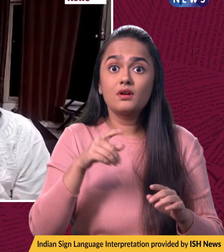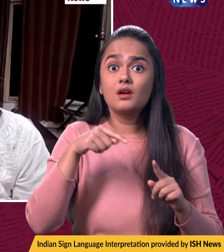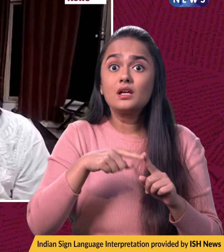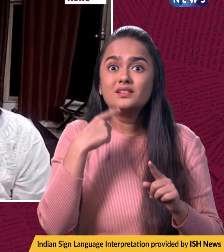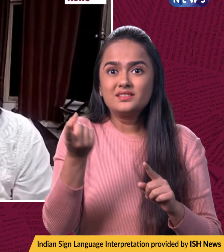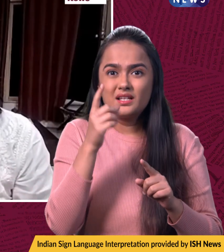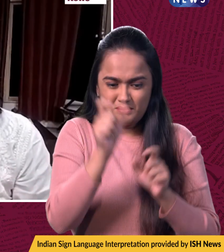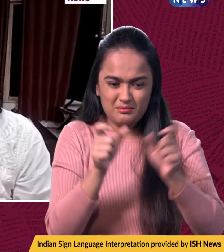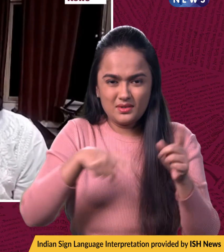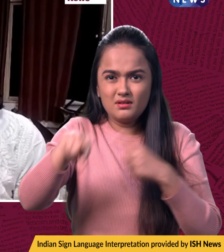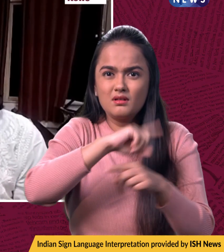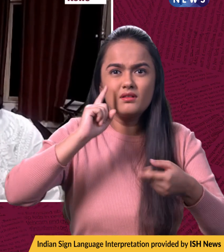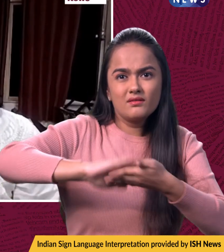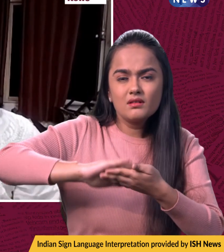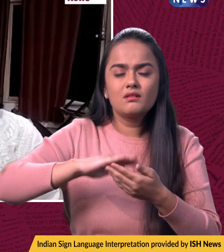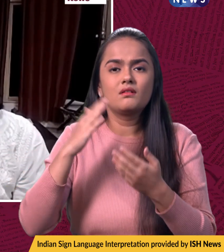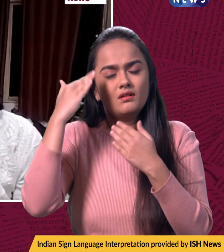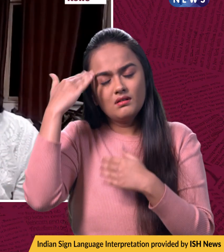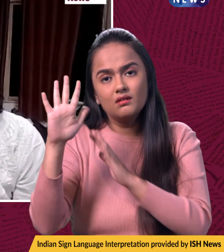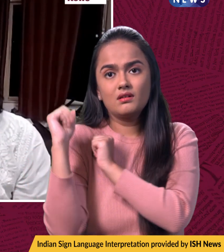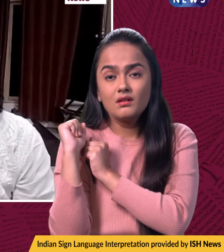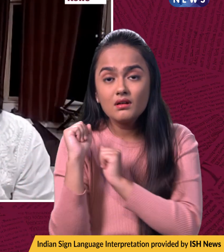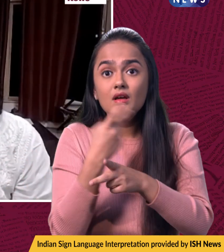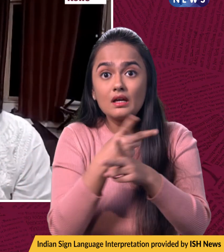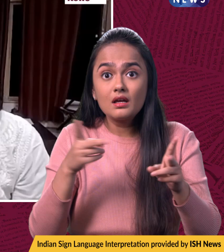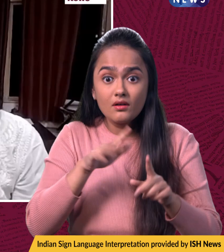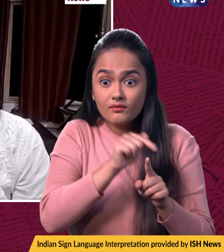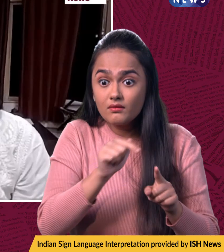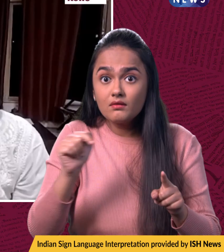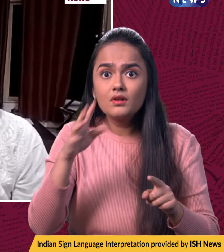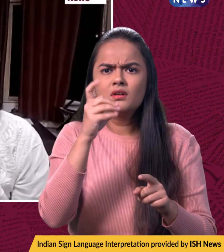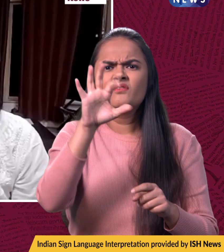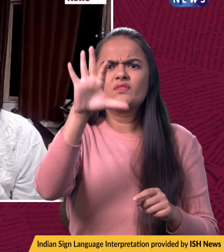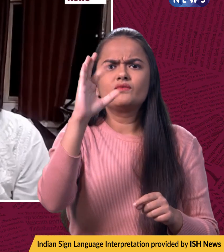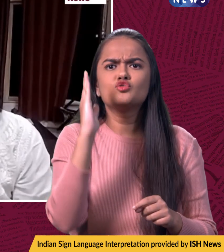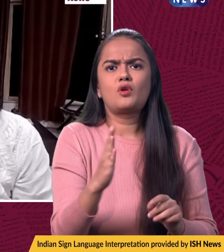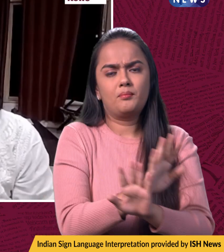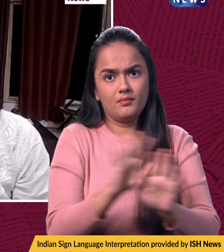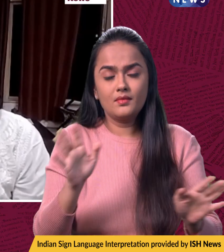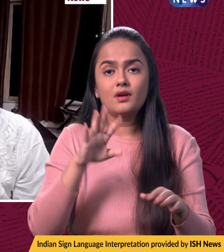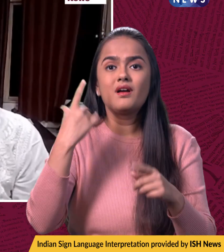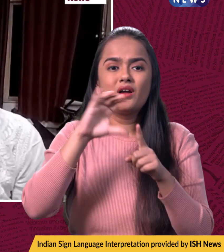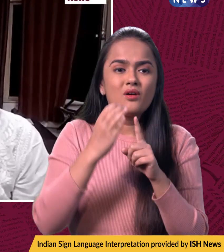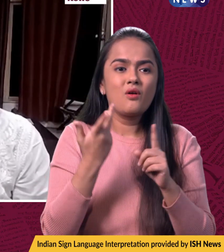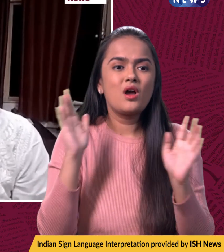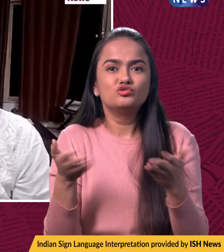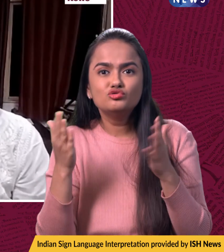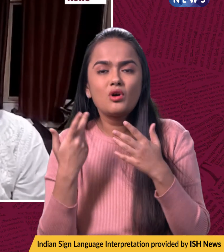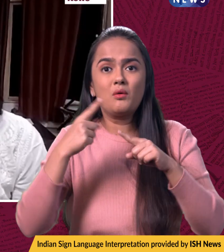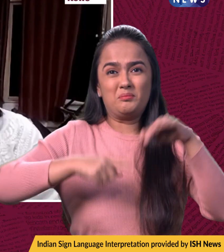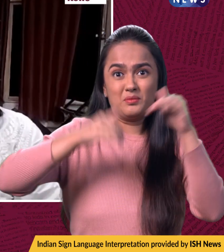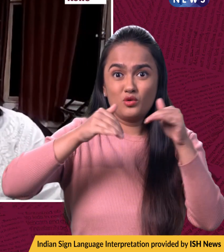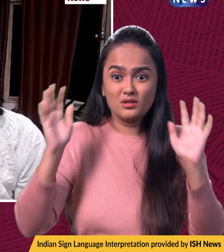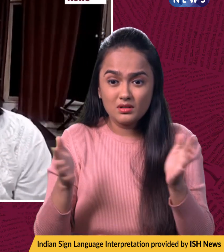that the number of people allowed at weddings and funerals have been capped at 50. Social, cultural, and